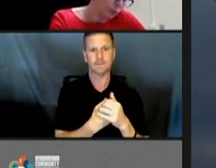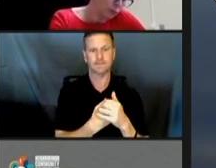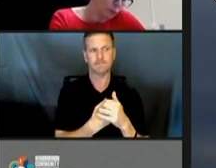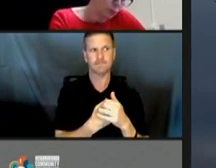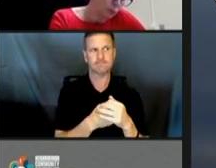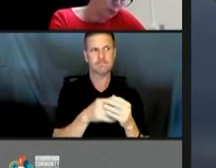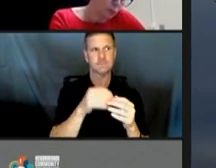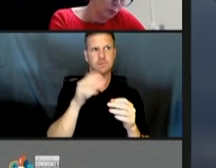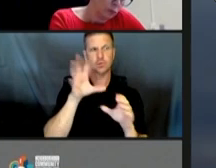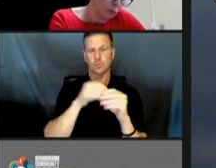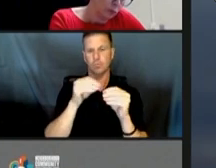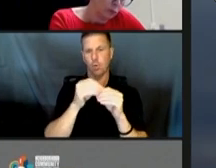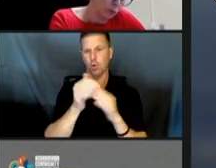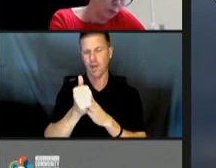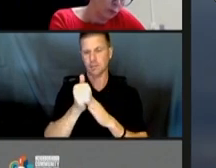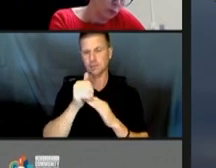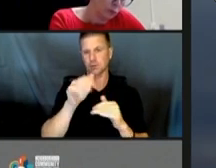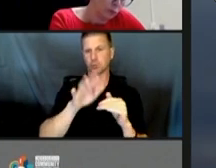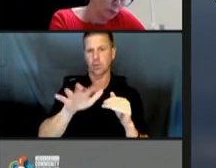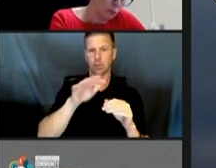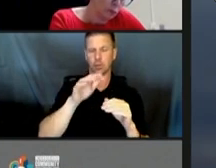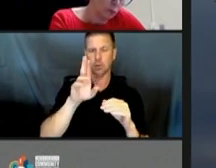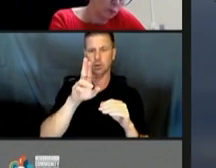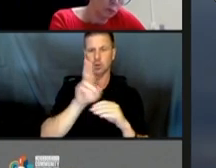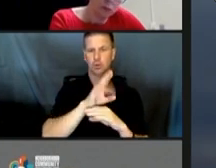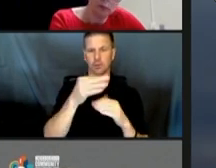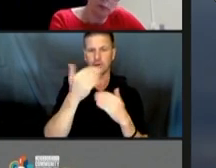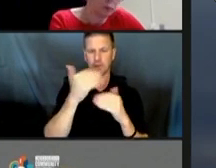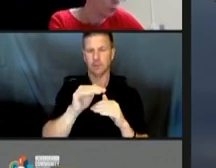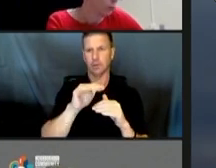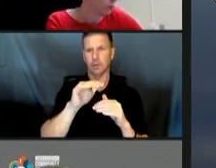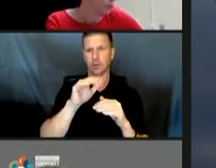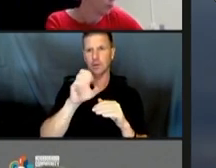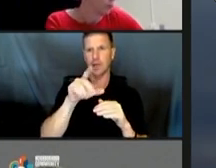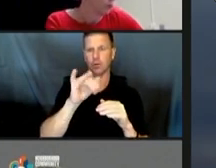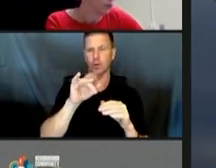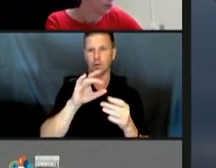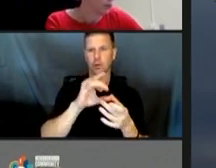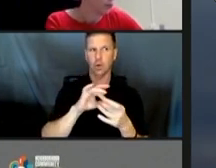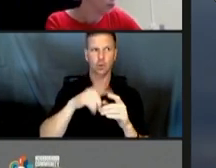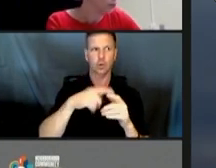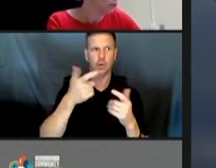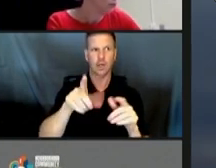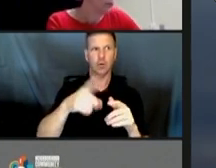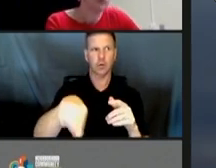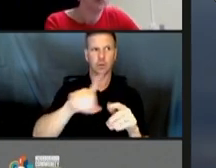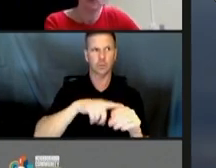Creating more guidance around the use of limited equity cooperatives and allowing them to participate.